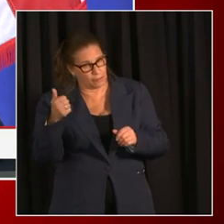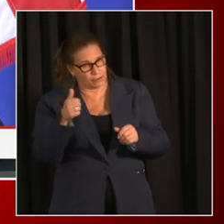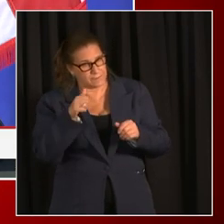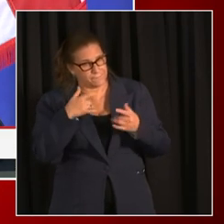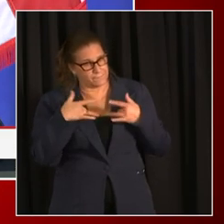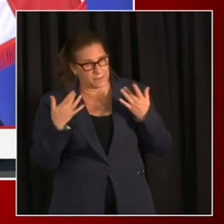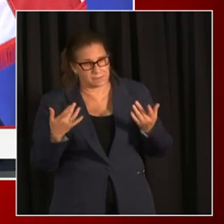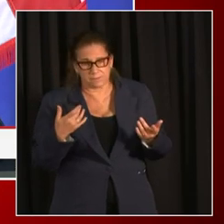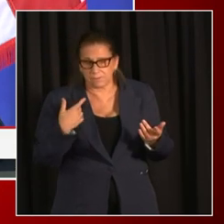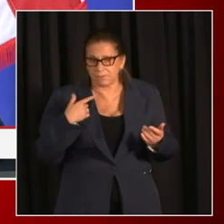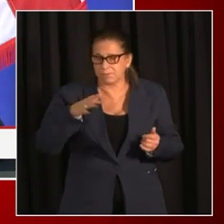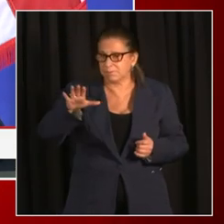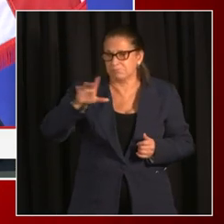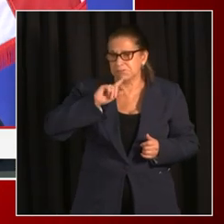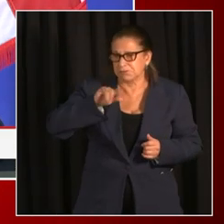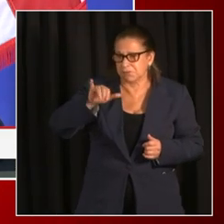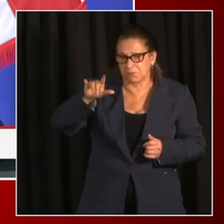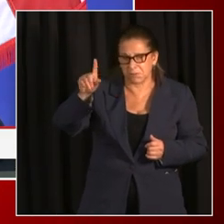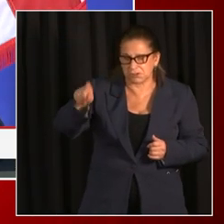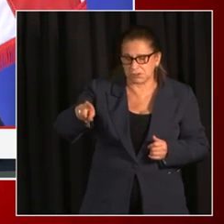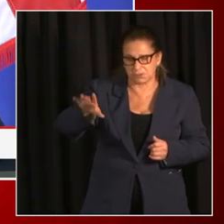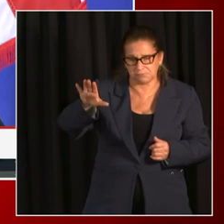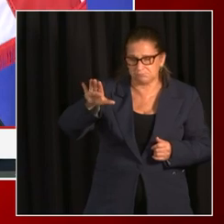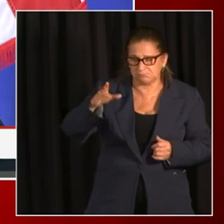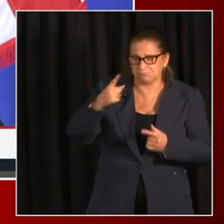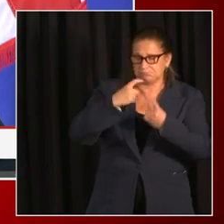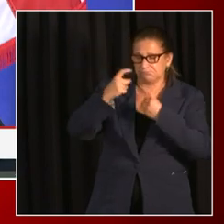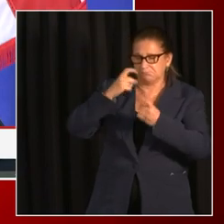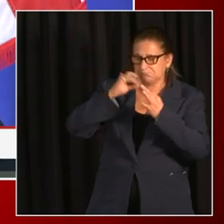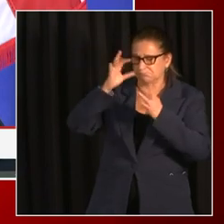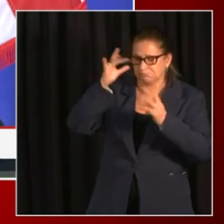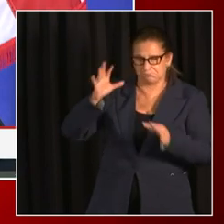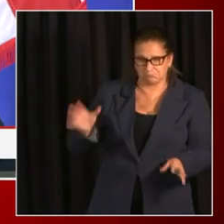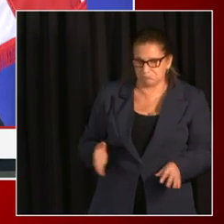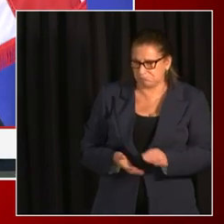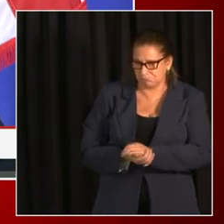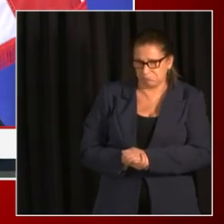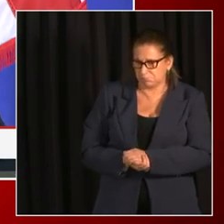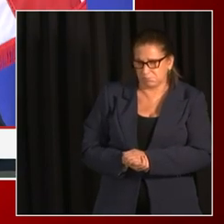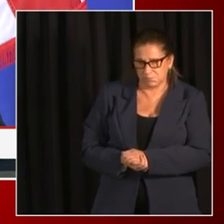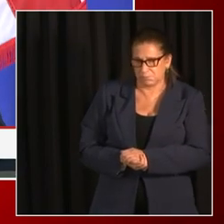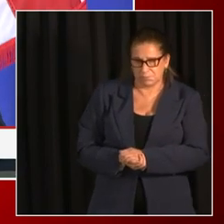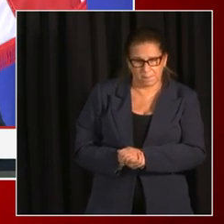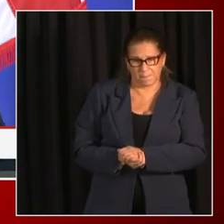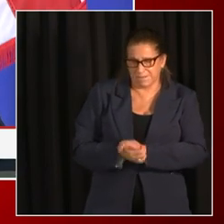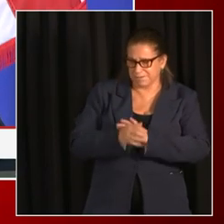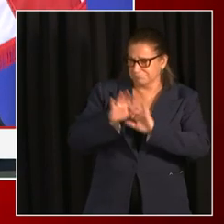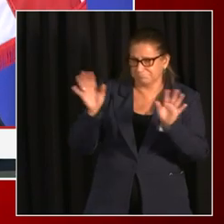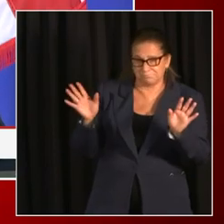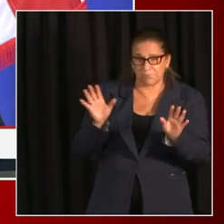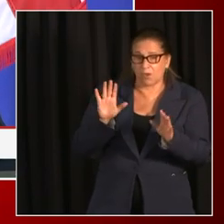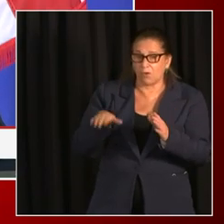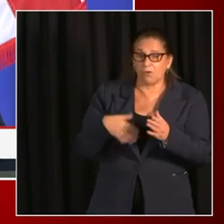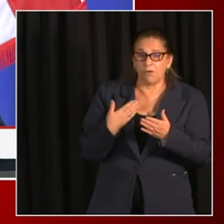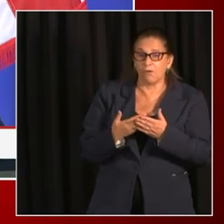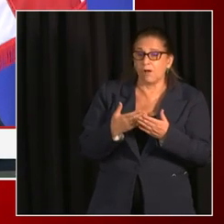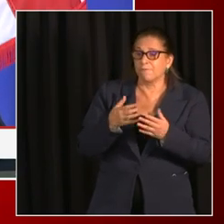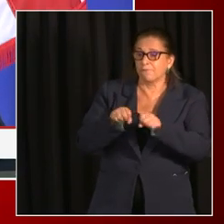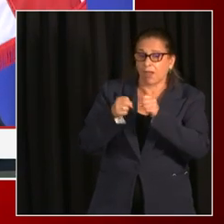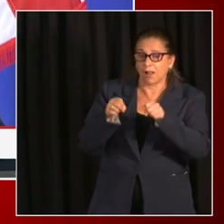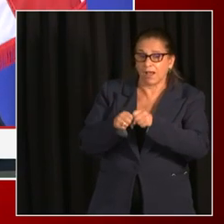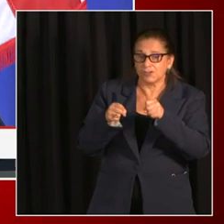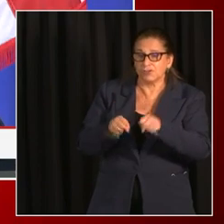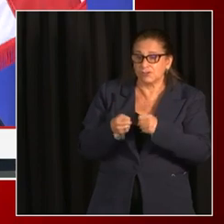I don't think that I can say, as I mentioned to an earlier question, that all of those violations